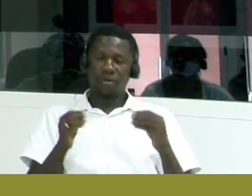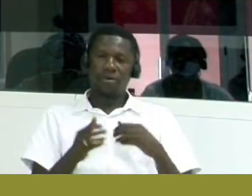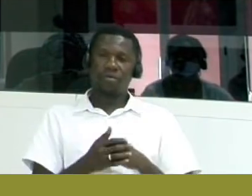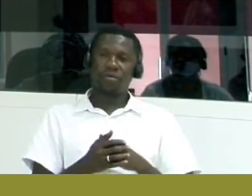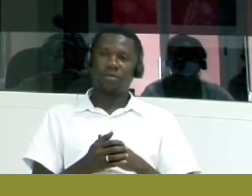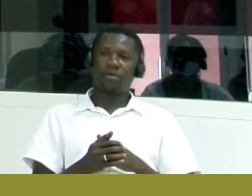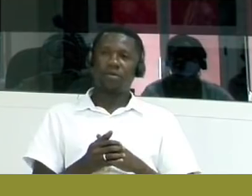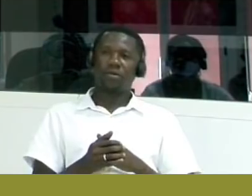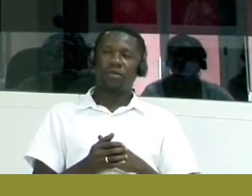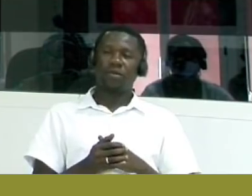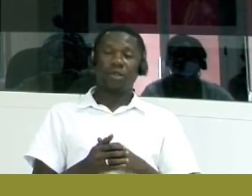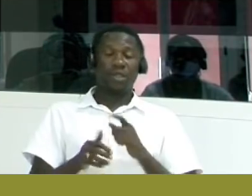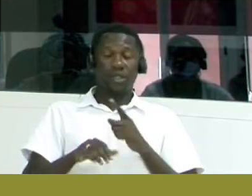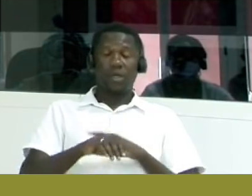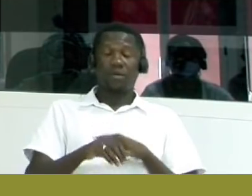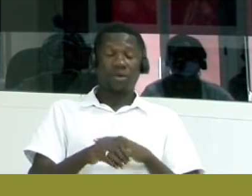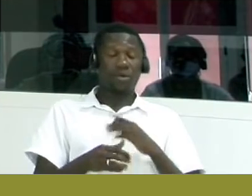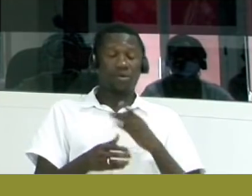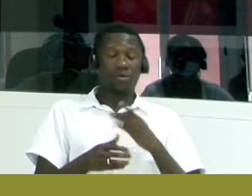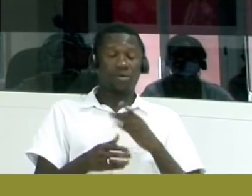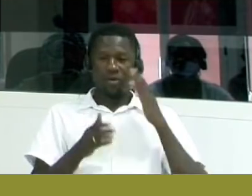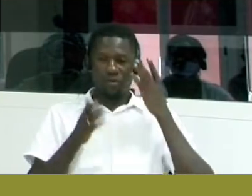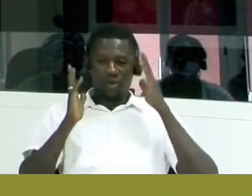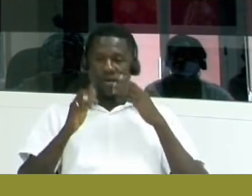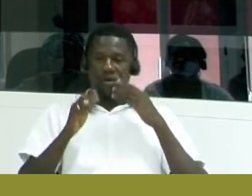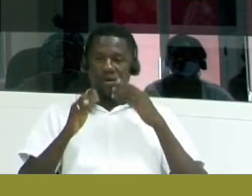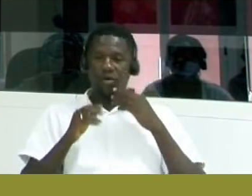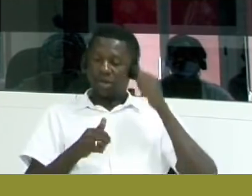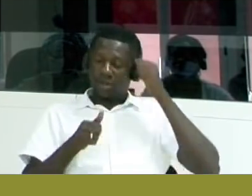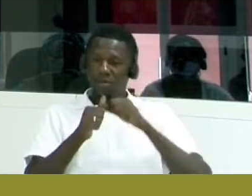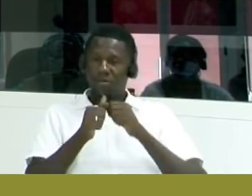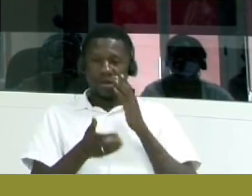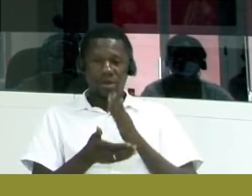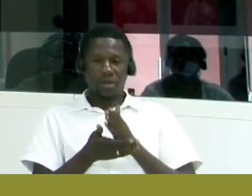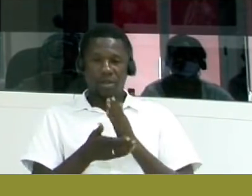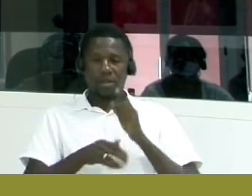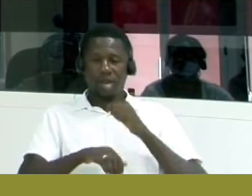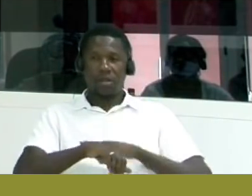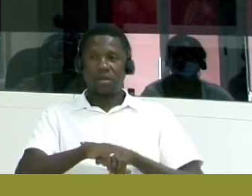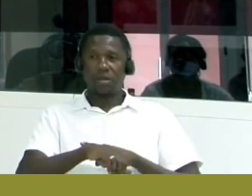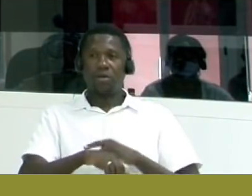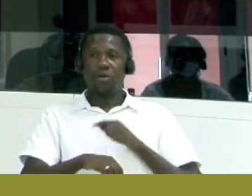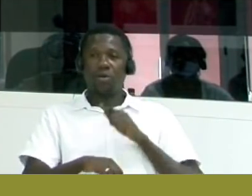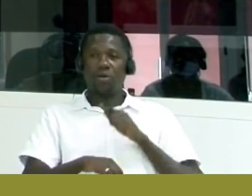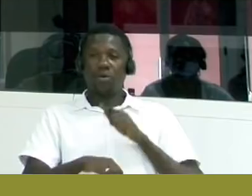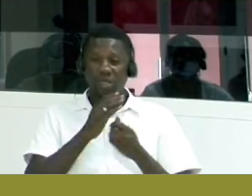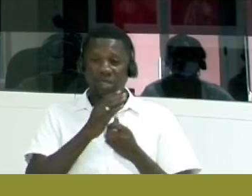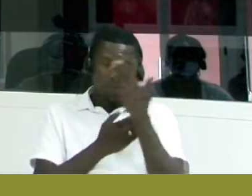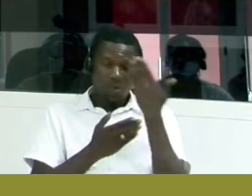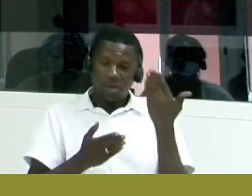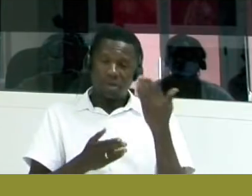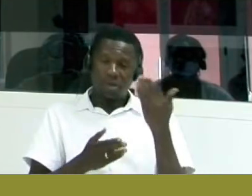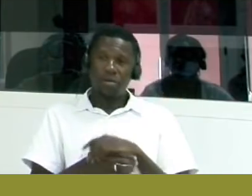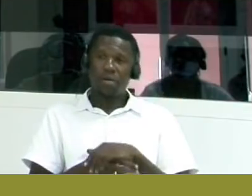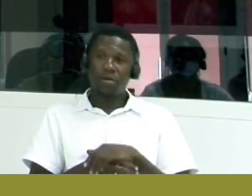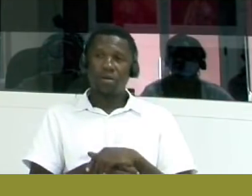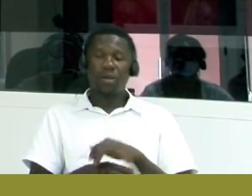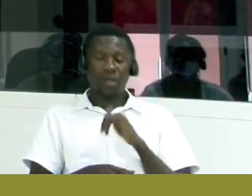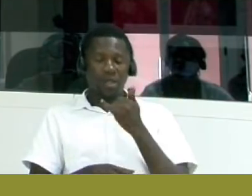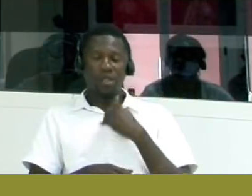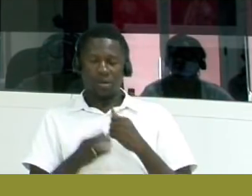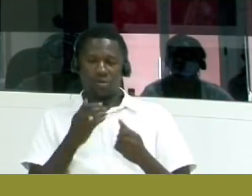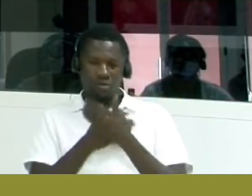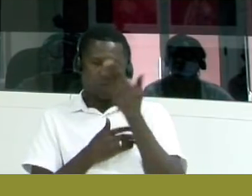bit of a problem for me because I cannot actually remember the time frame. But what I am telling you... Was it in the morning? Oh, yes, it was in the morning, not in the